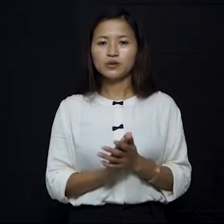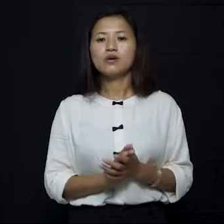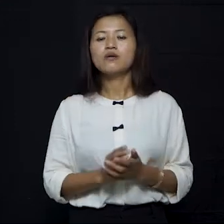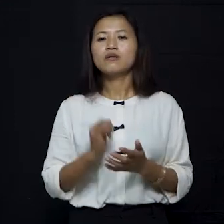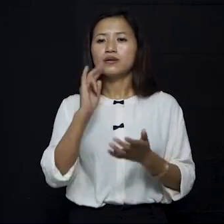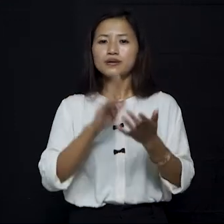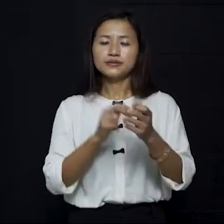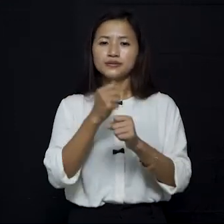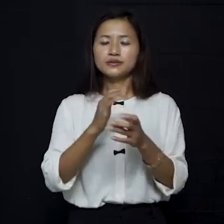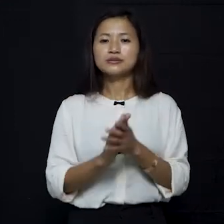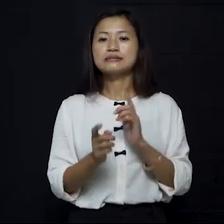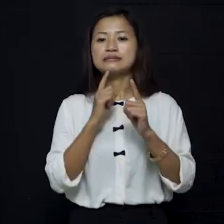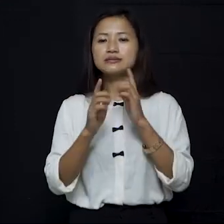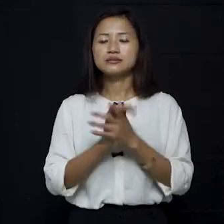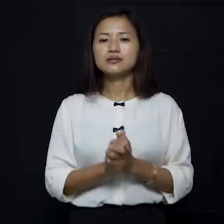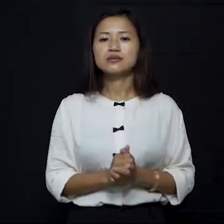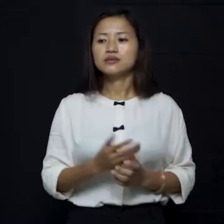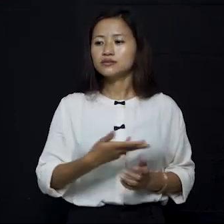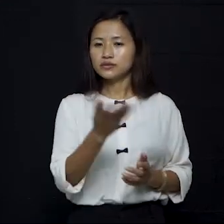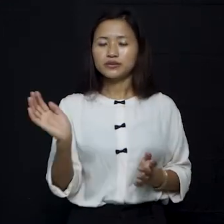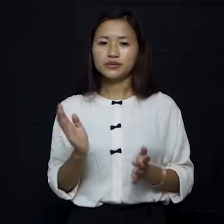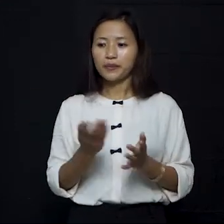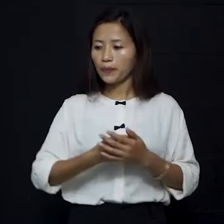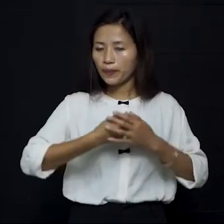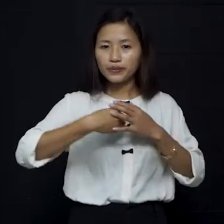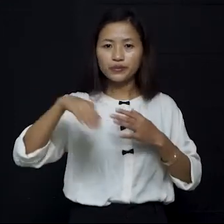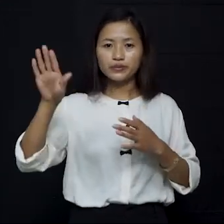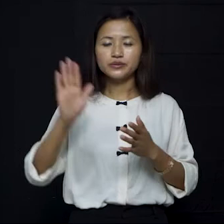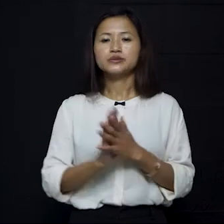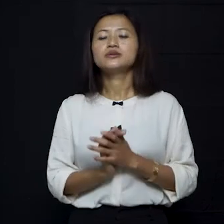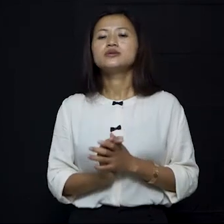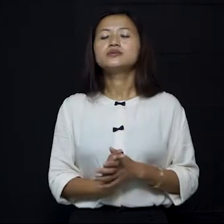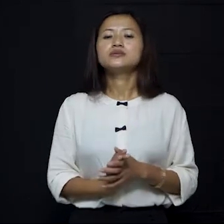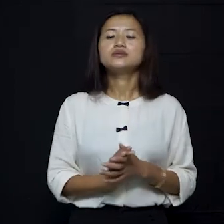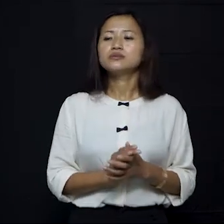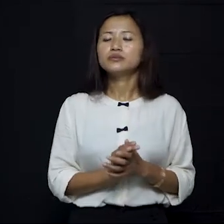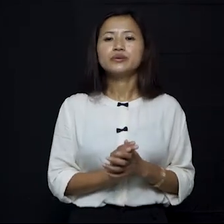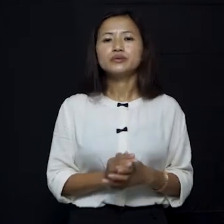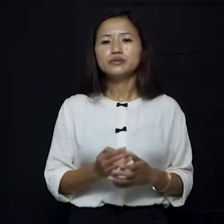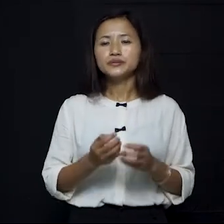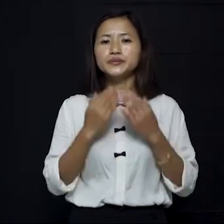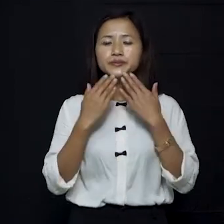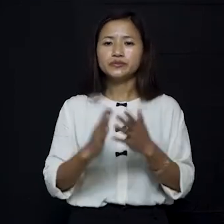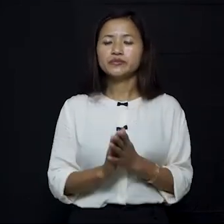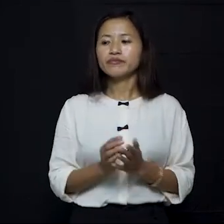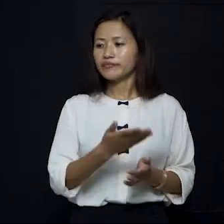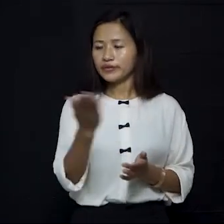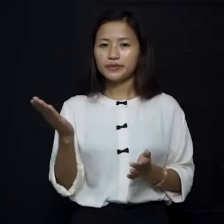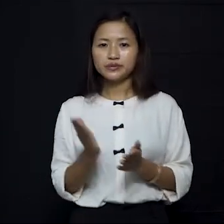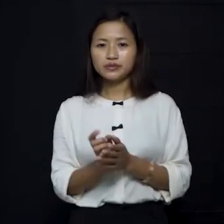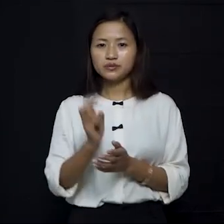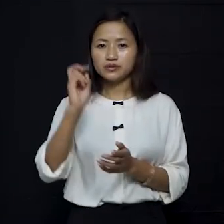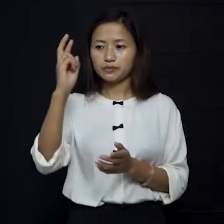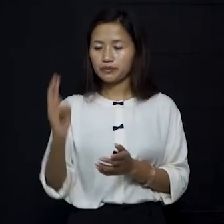a group of boys, you can say they were going to school, right? Because they is a plural subject, you know that.